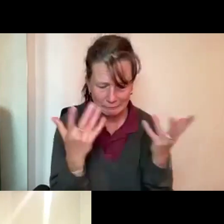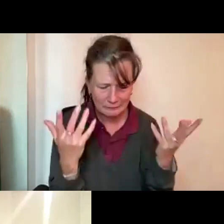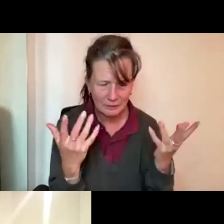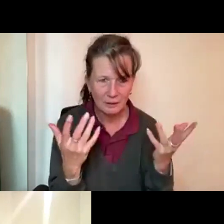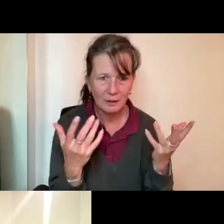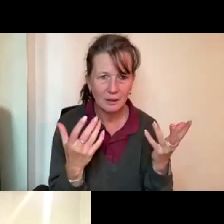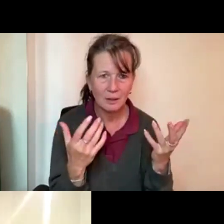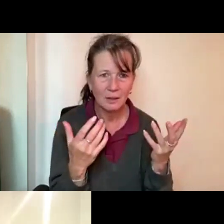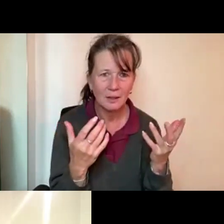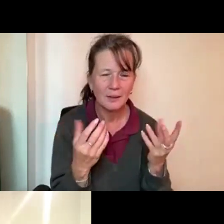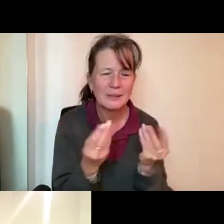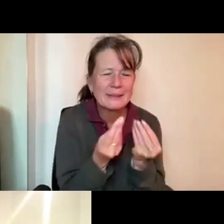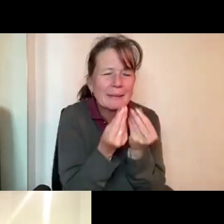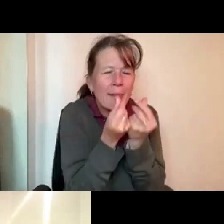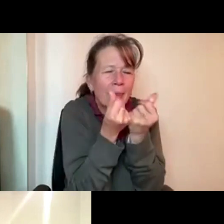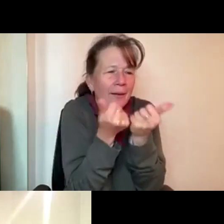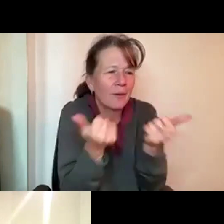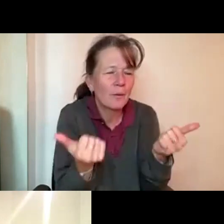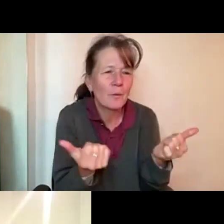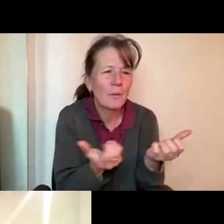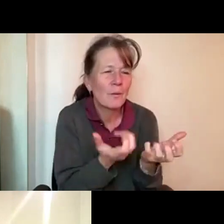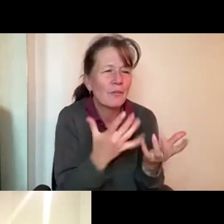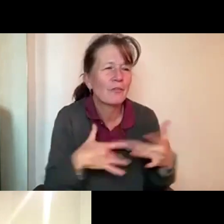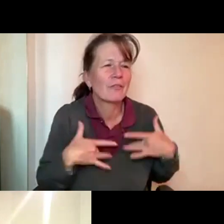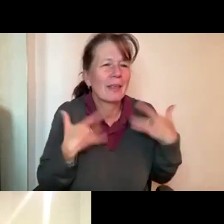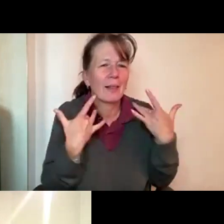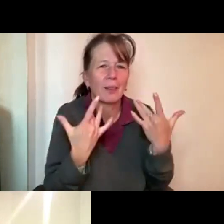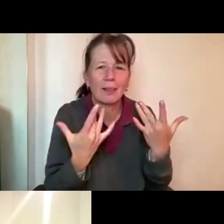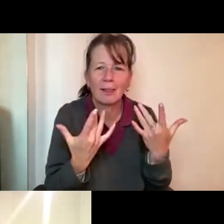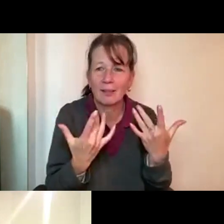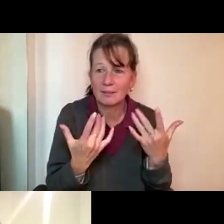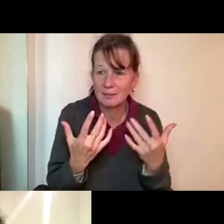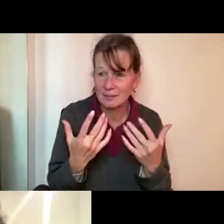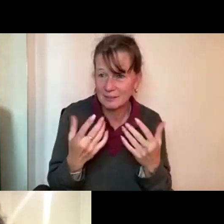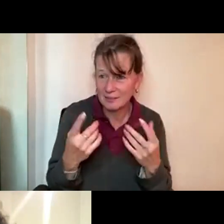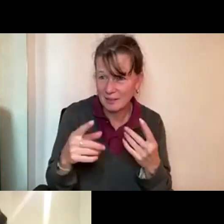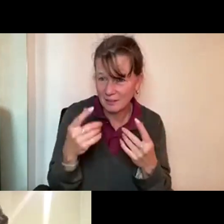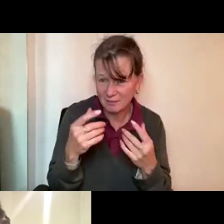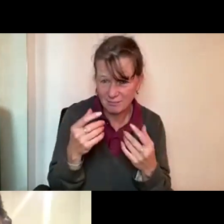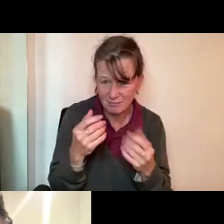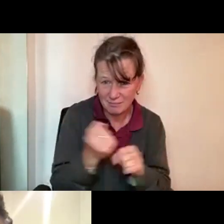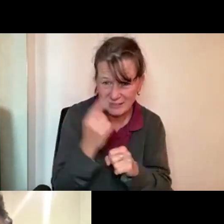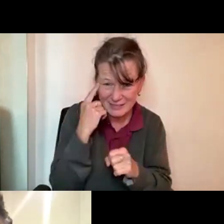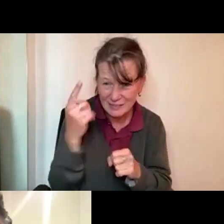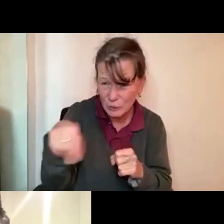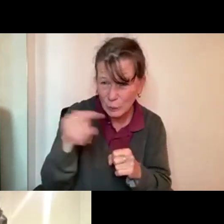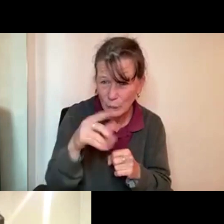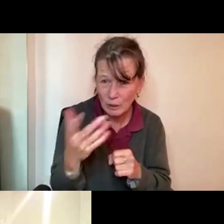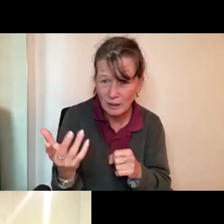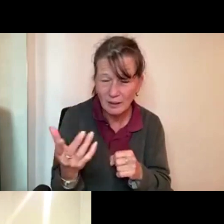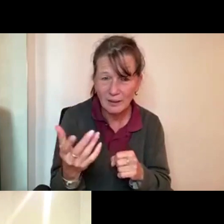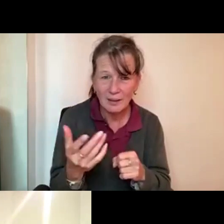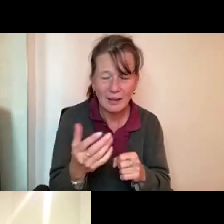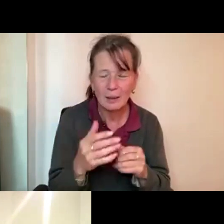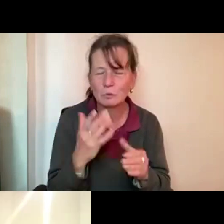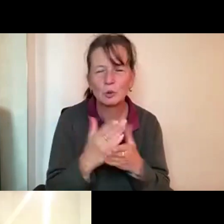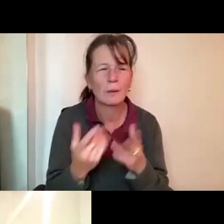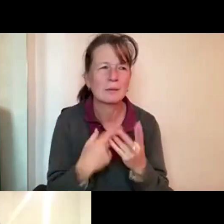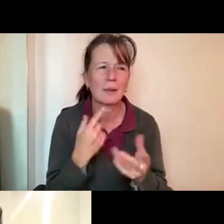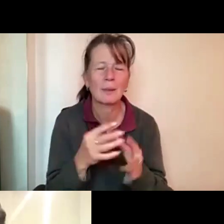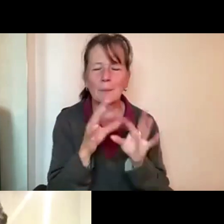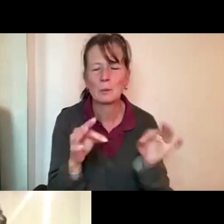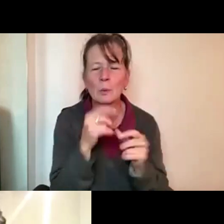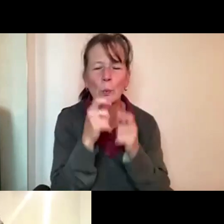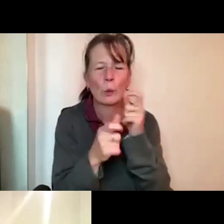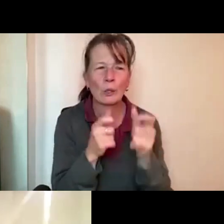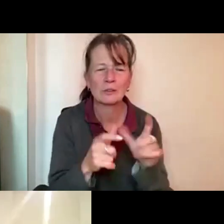slippery silk aspect of it. Did that mean anything to anyone? I'm sure there are some extremely precise musical term for what I've